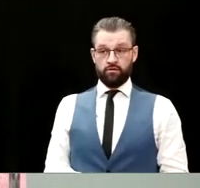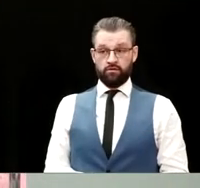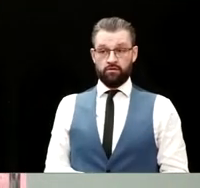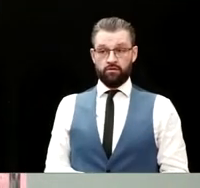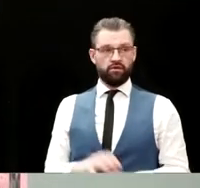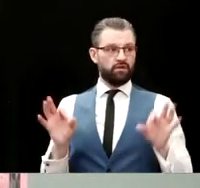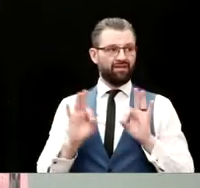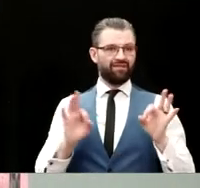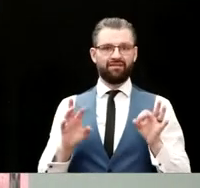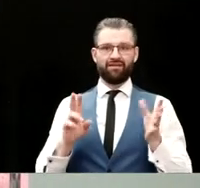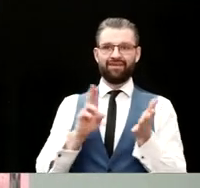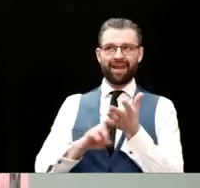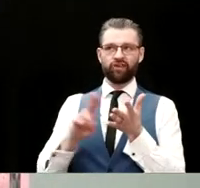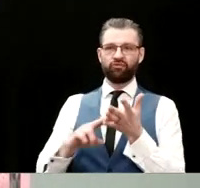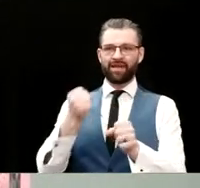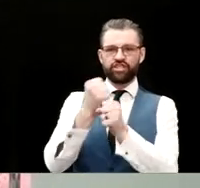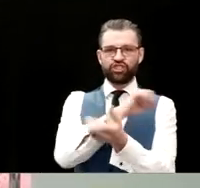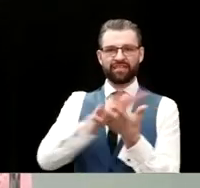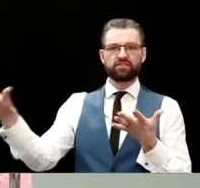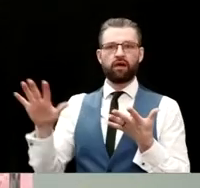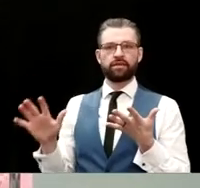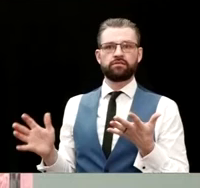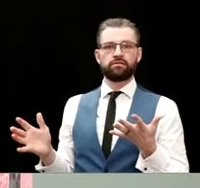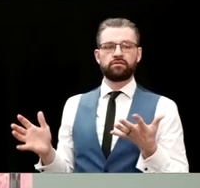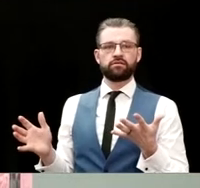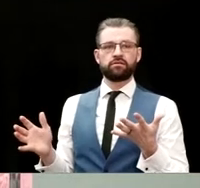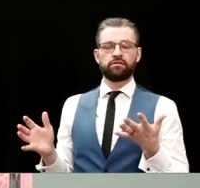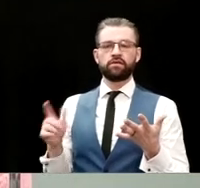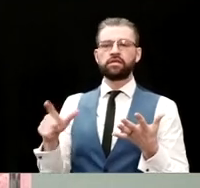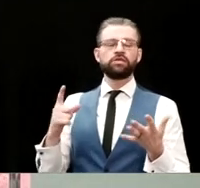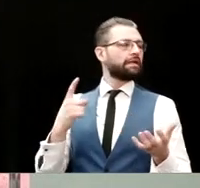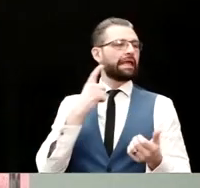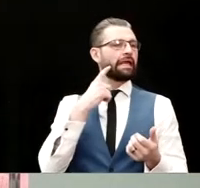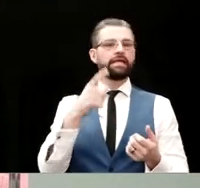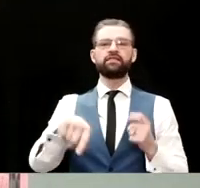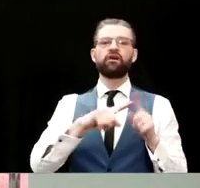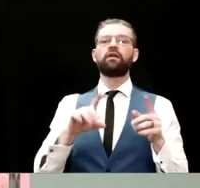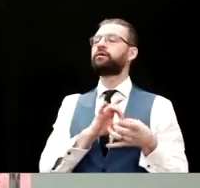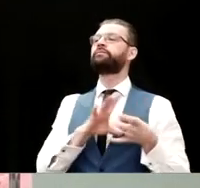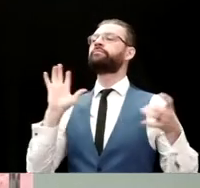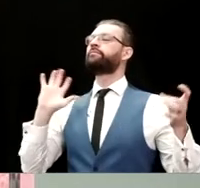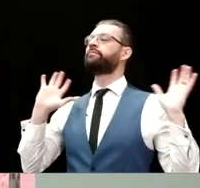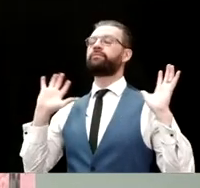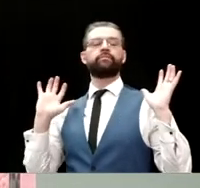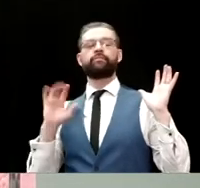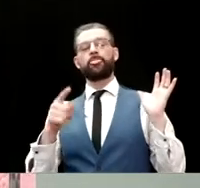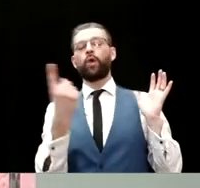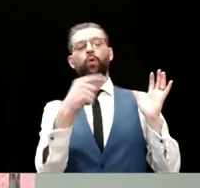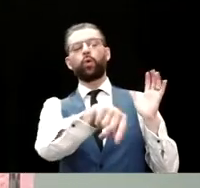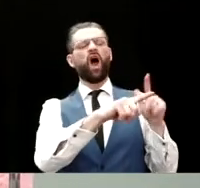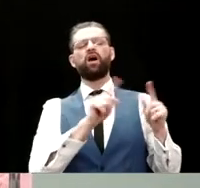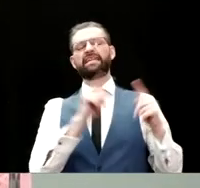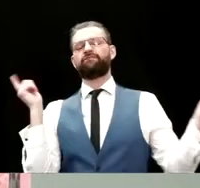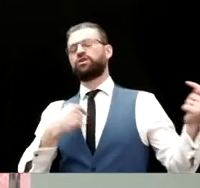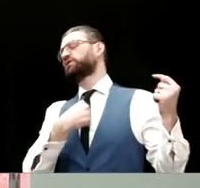There is nothing natural about genocide. It is too easy for us to distance ourselves from the perpetrators